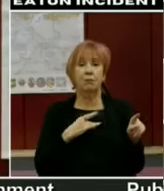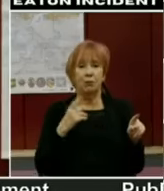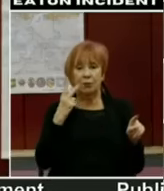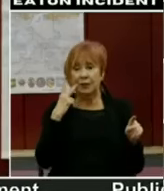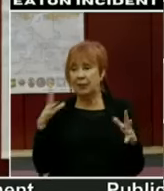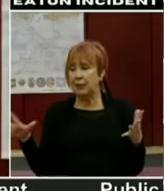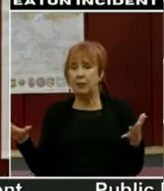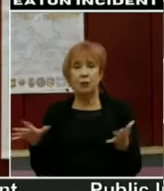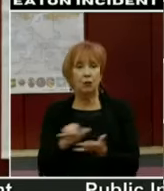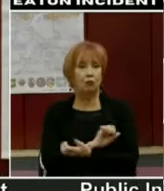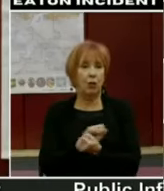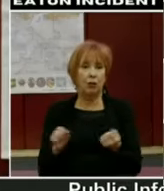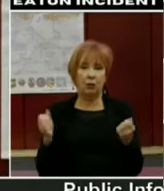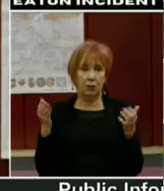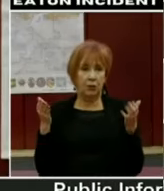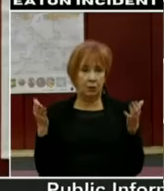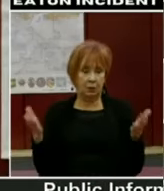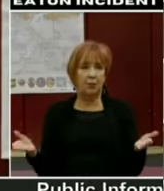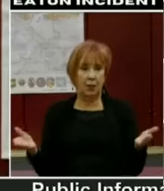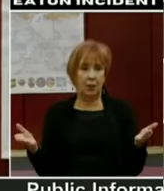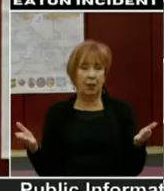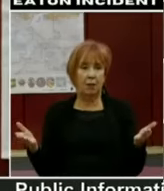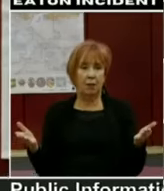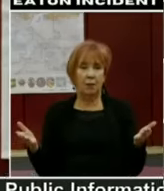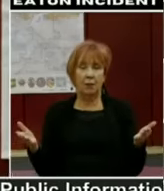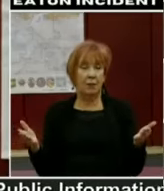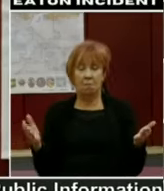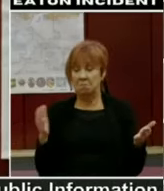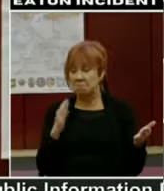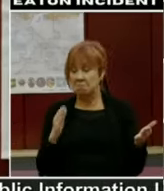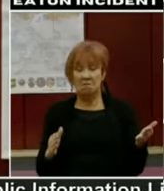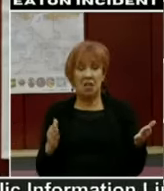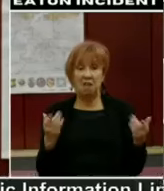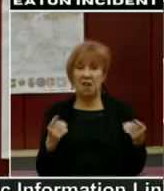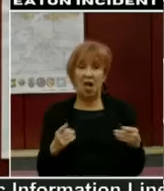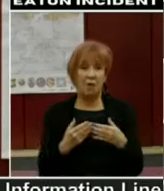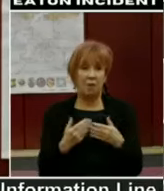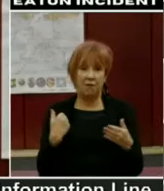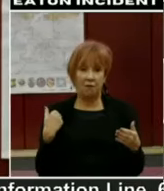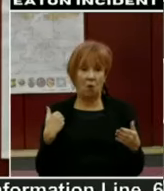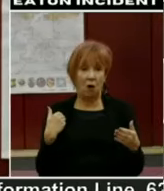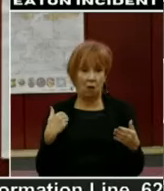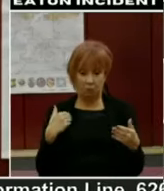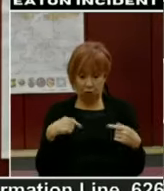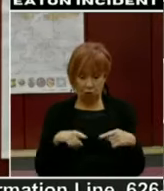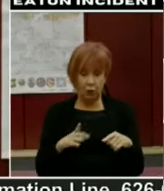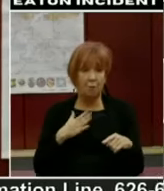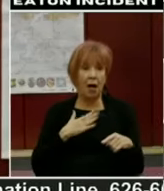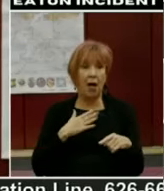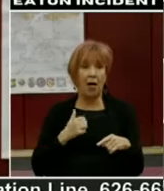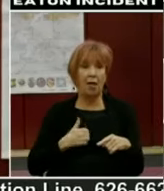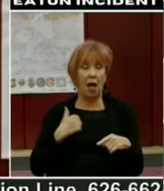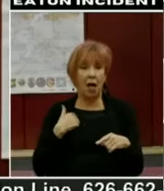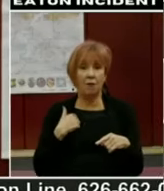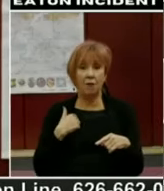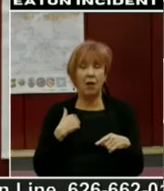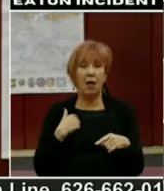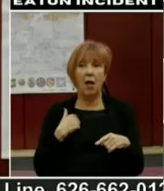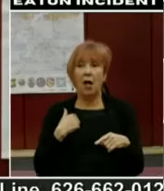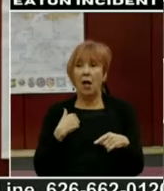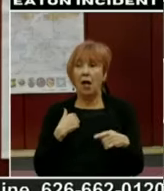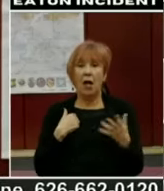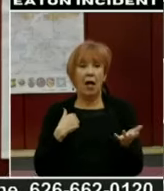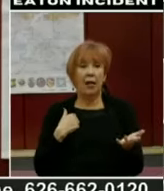devastation that has occurred. It's unprecedented in my lifetime in Southern California, what I've seen all the way